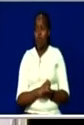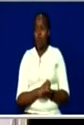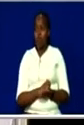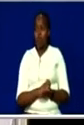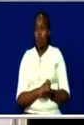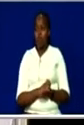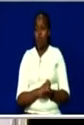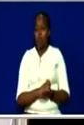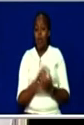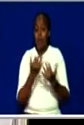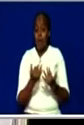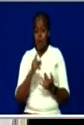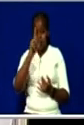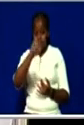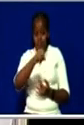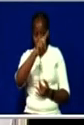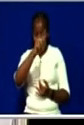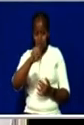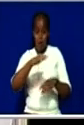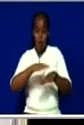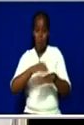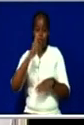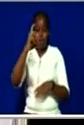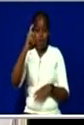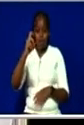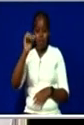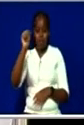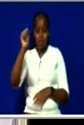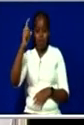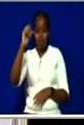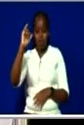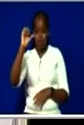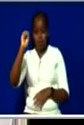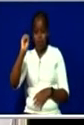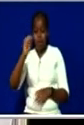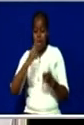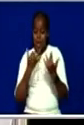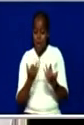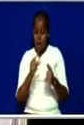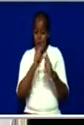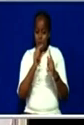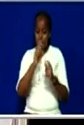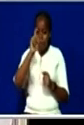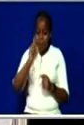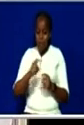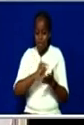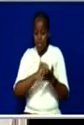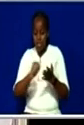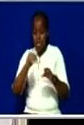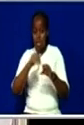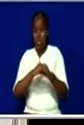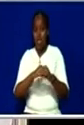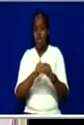you lose the marks for this axis. So the words must be written in full.